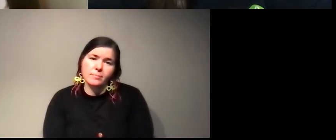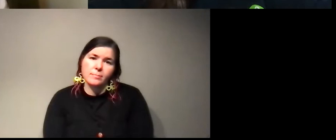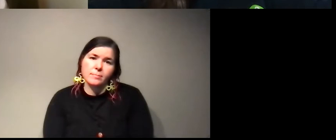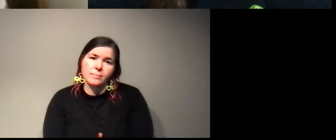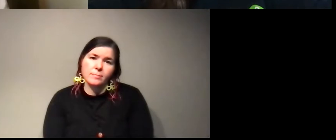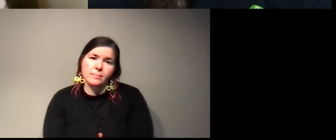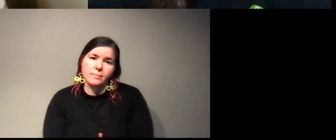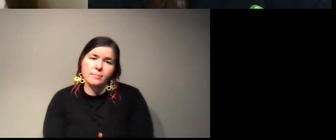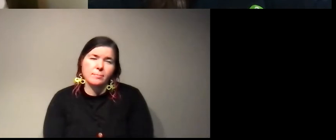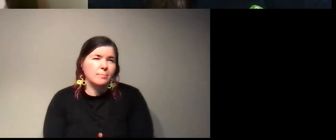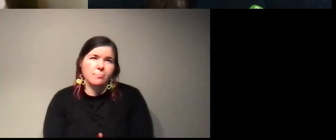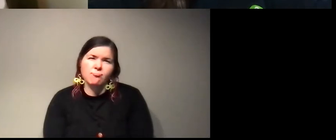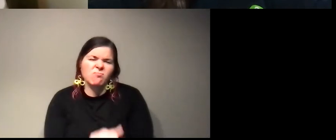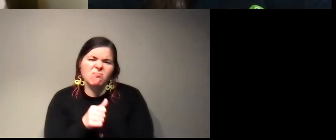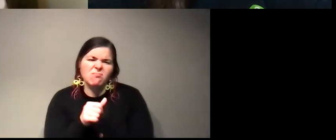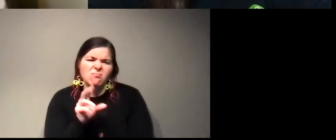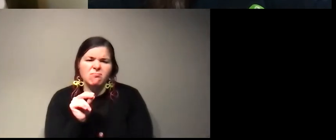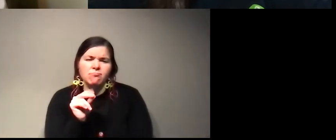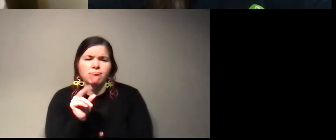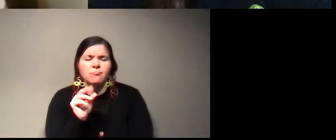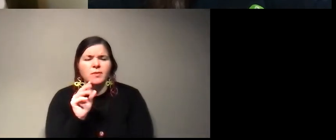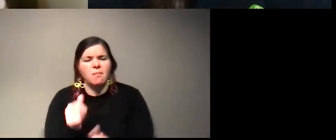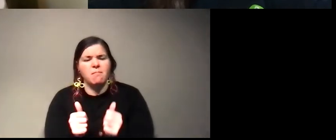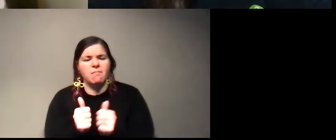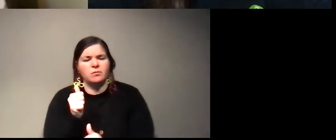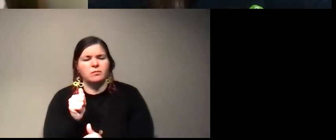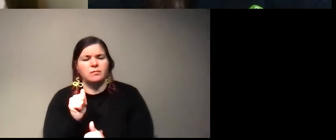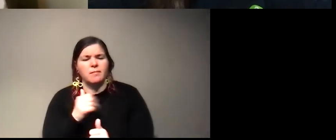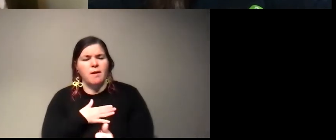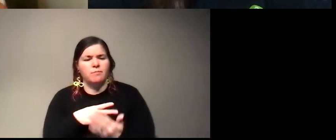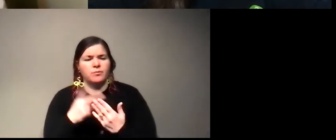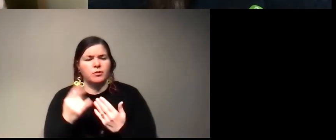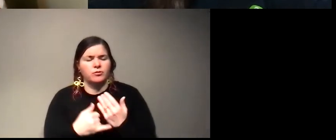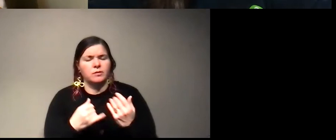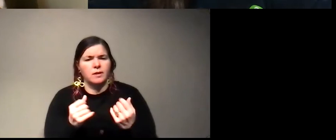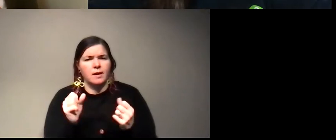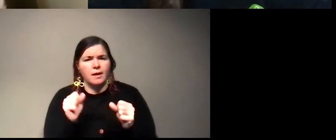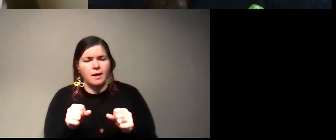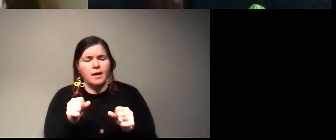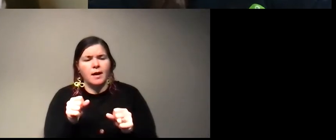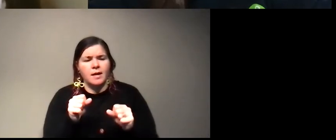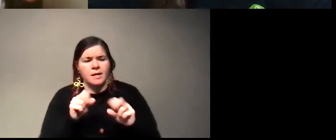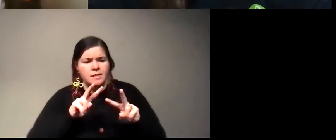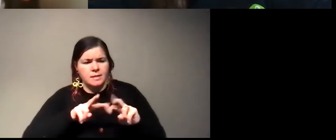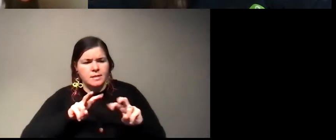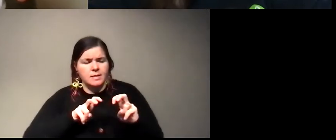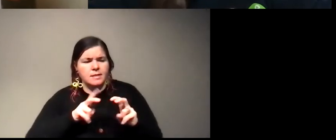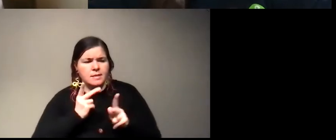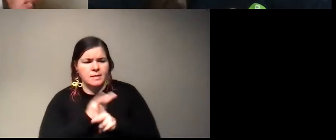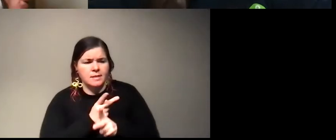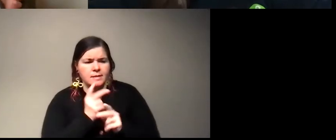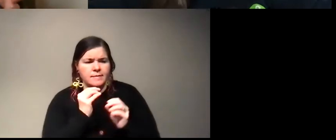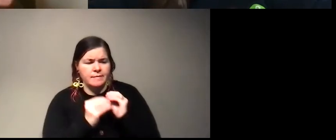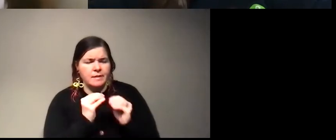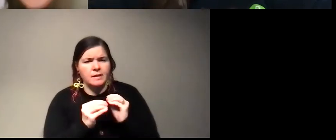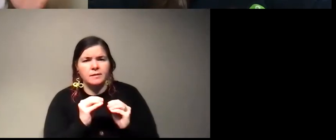I don't think so. I think all of the projects that I've done, I have been able to troubleshoot to some degree. So on. I've